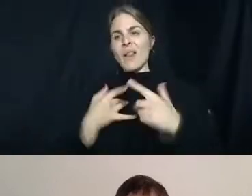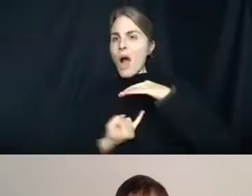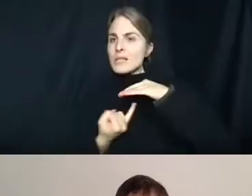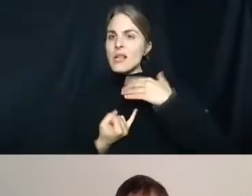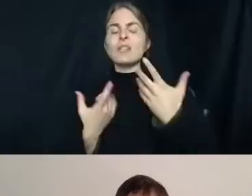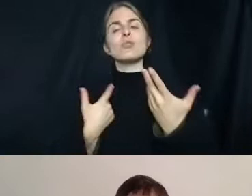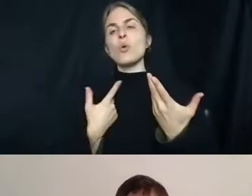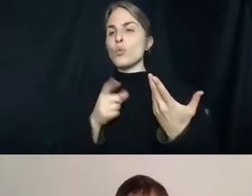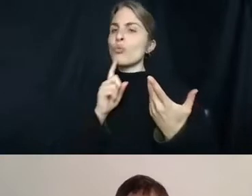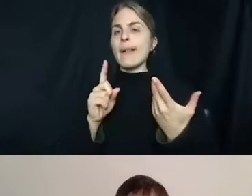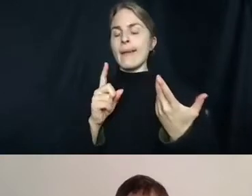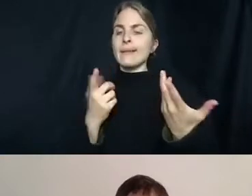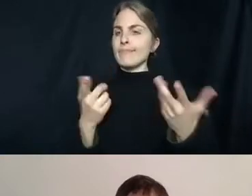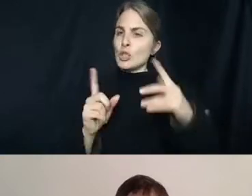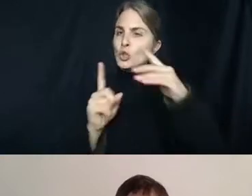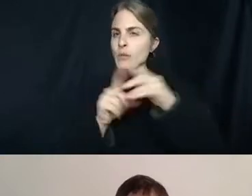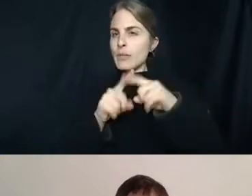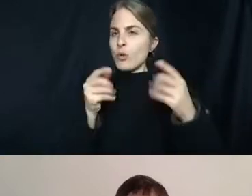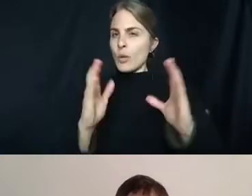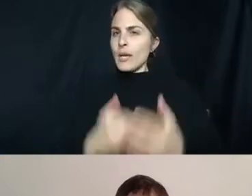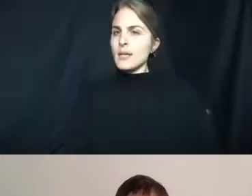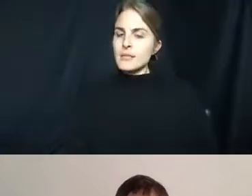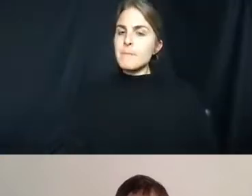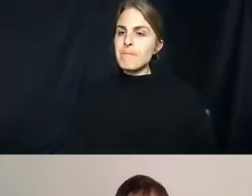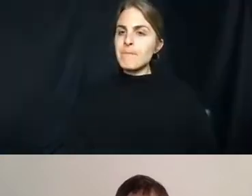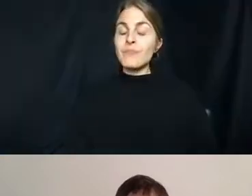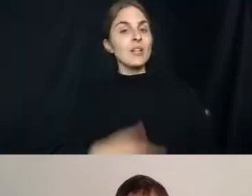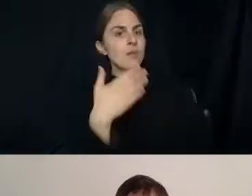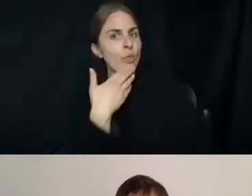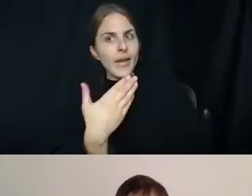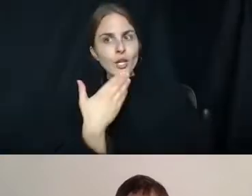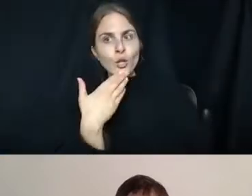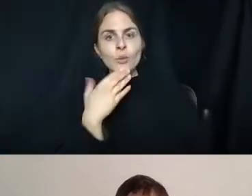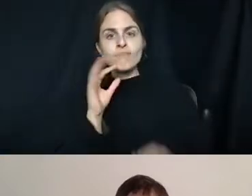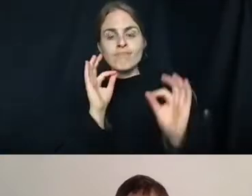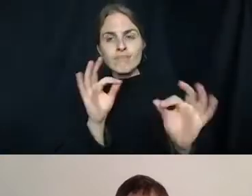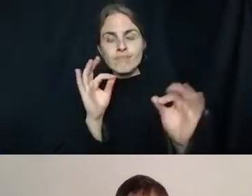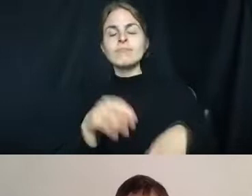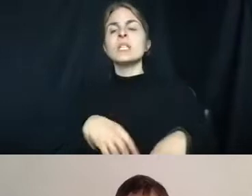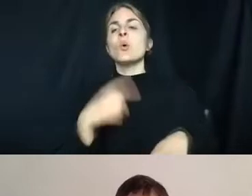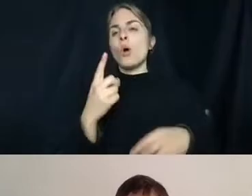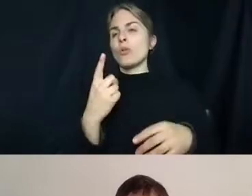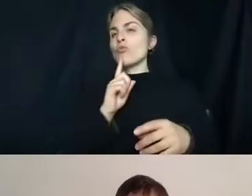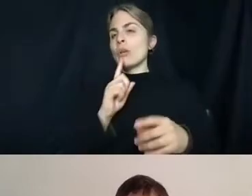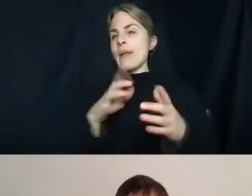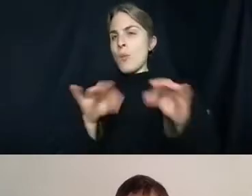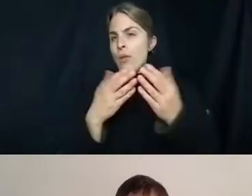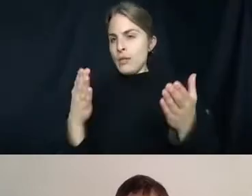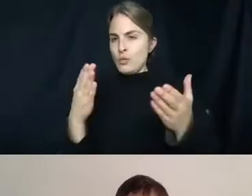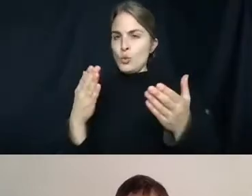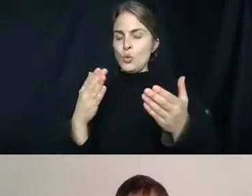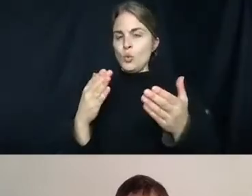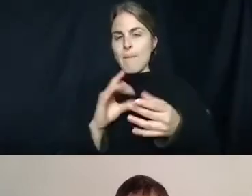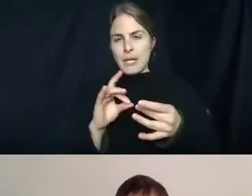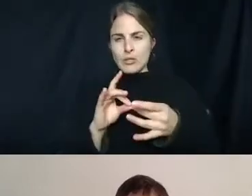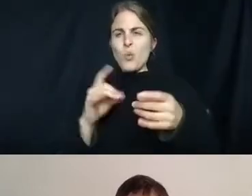kinds of forms, but yeah. Oh, thank you to all of you. I think one really important thing to note about whatever we